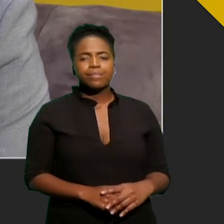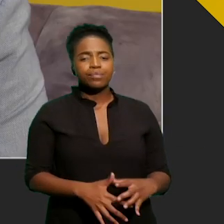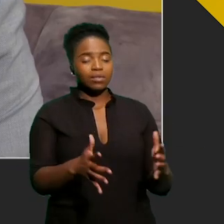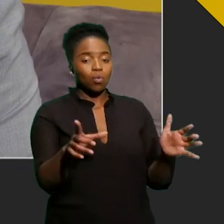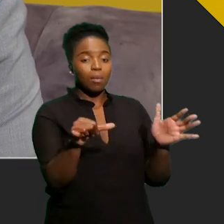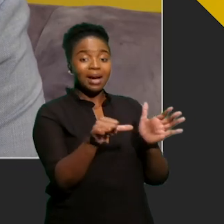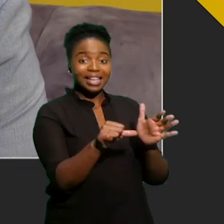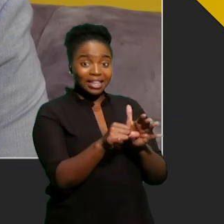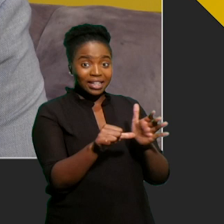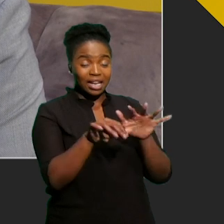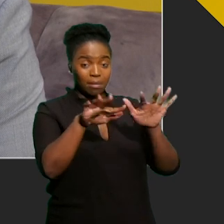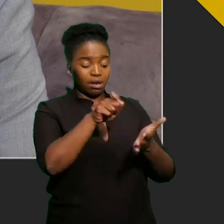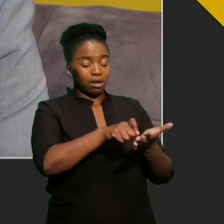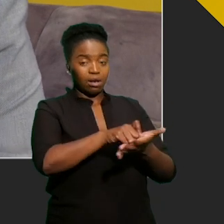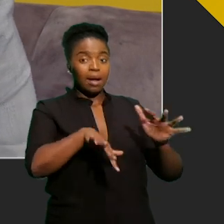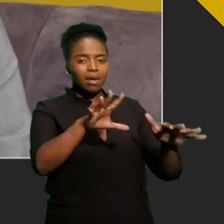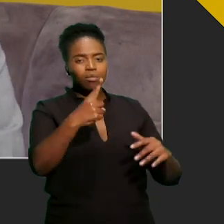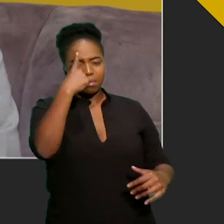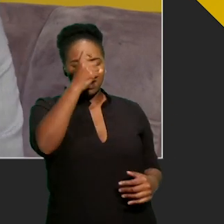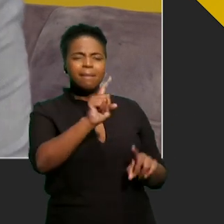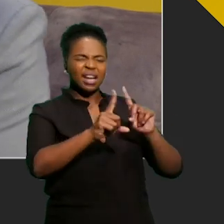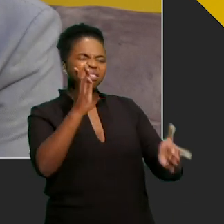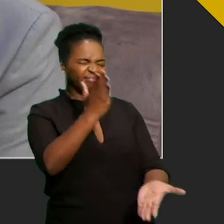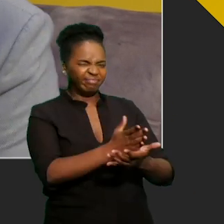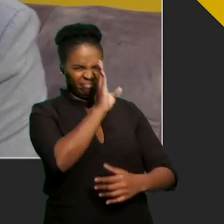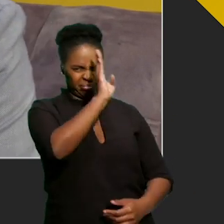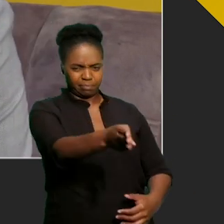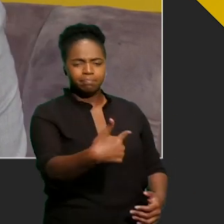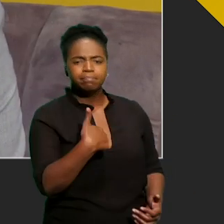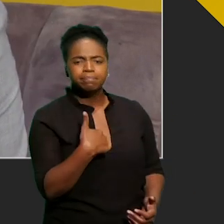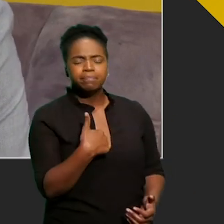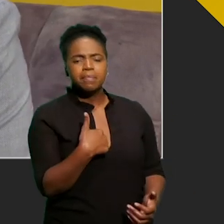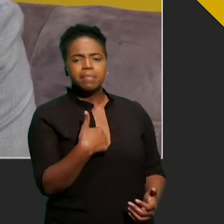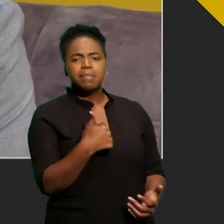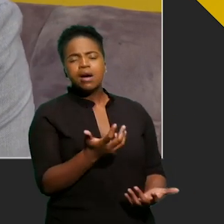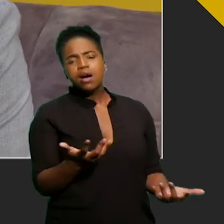crucial for journalists to be trusted. But let me assure you that